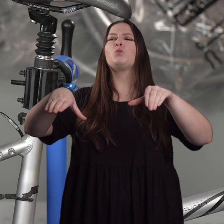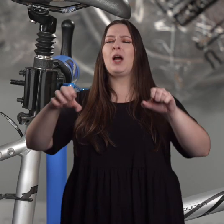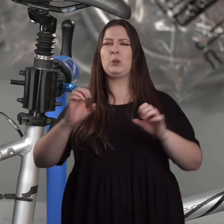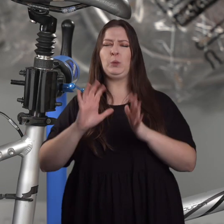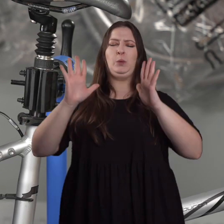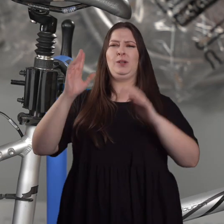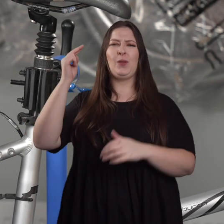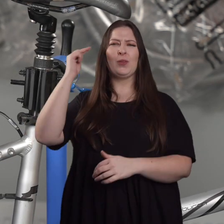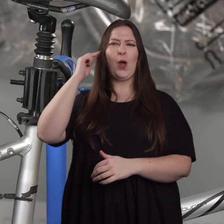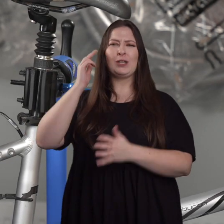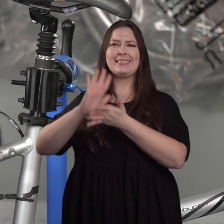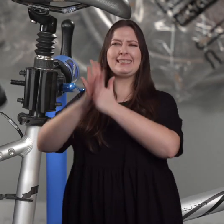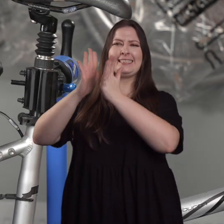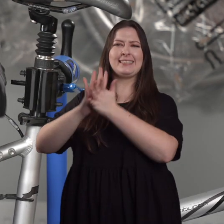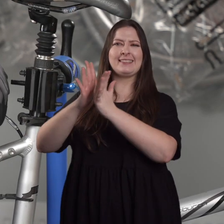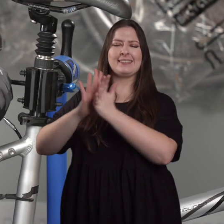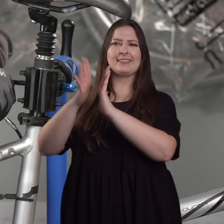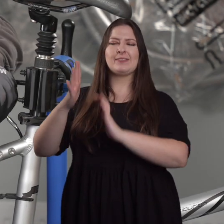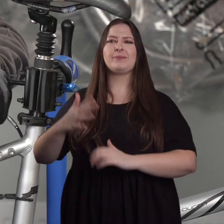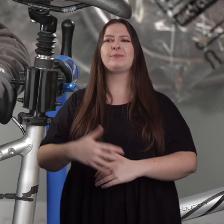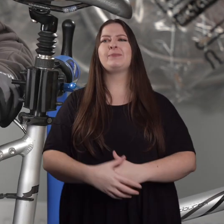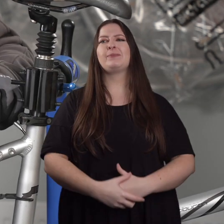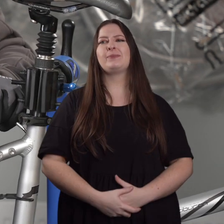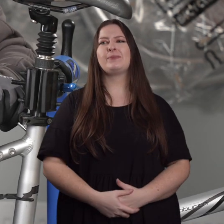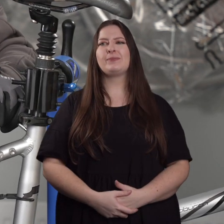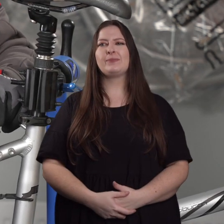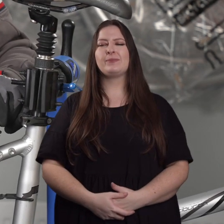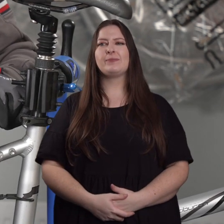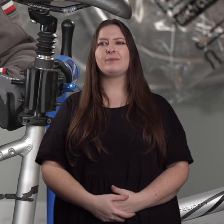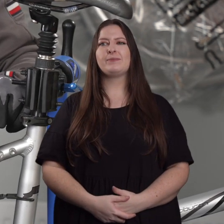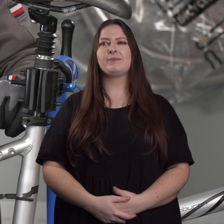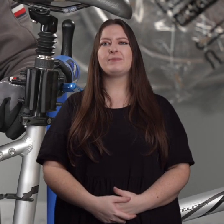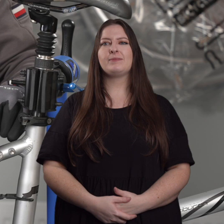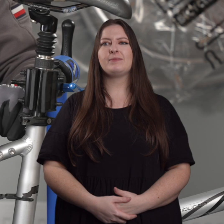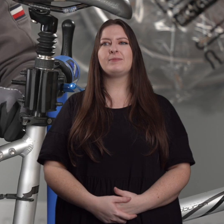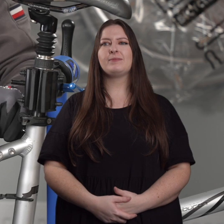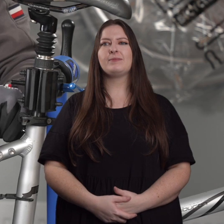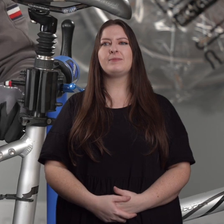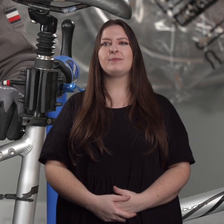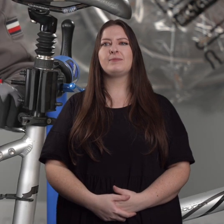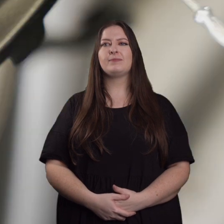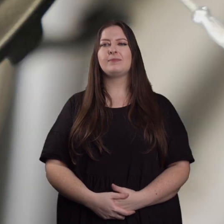Also, the brake pad can be very worn, with metal rubbing against the wheel.